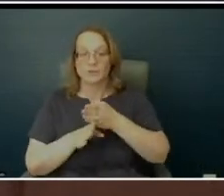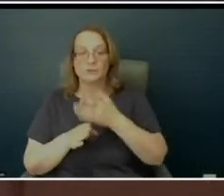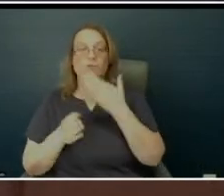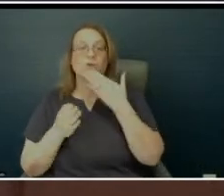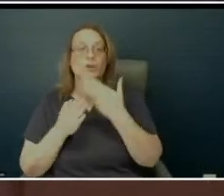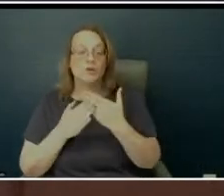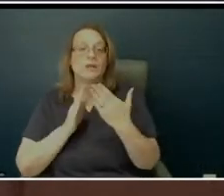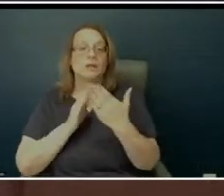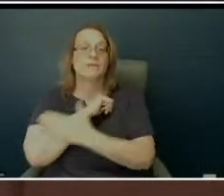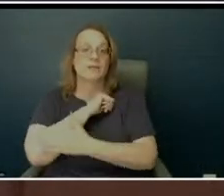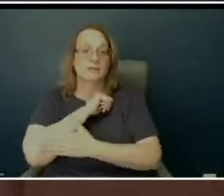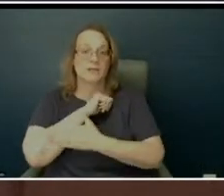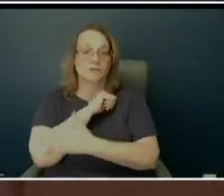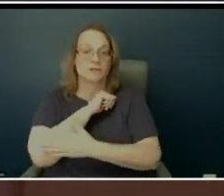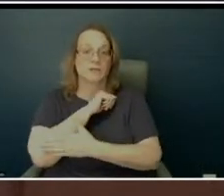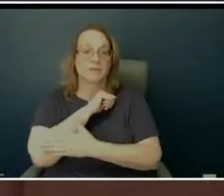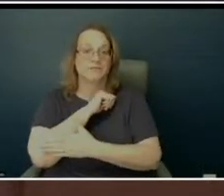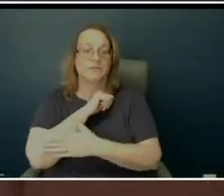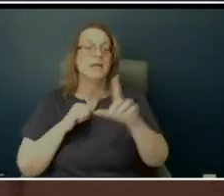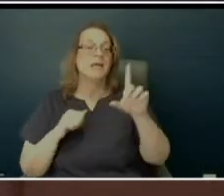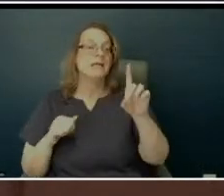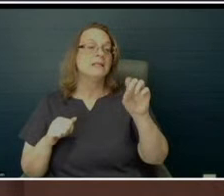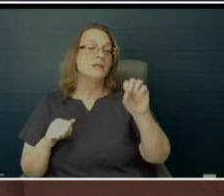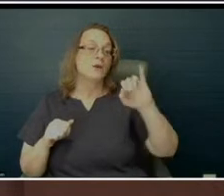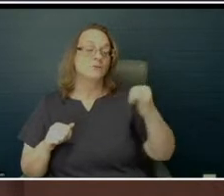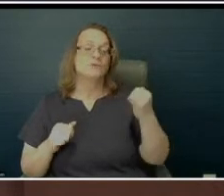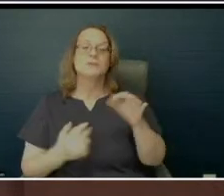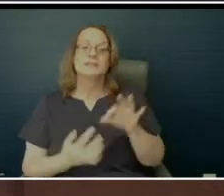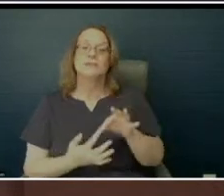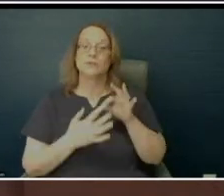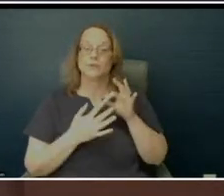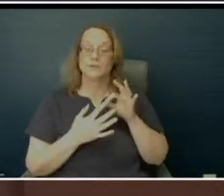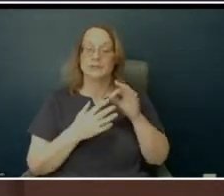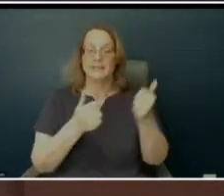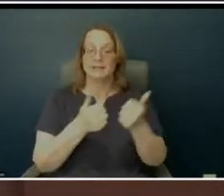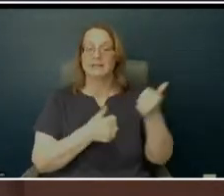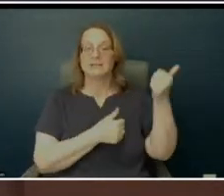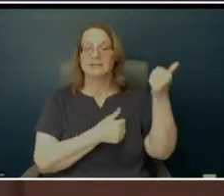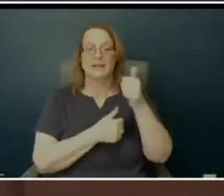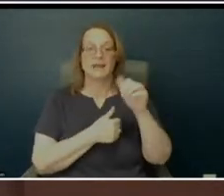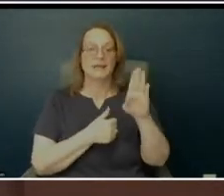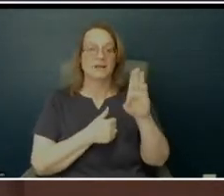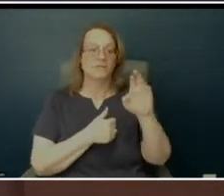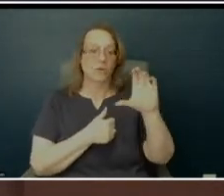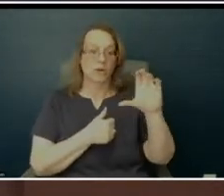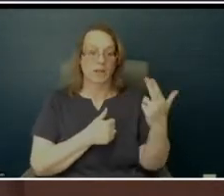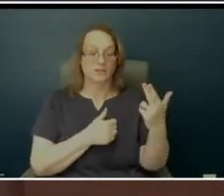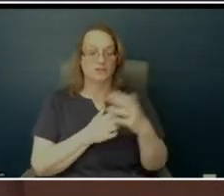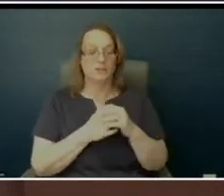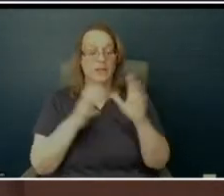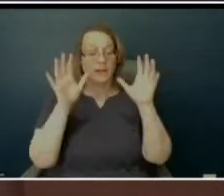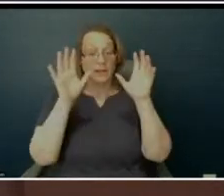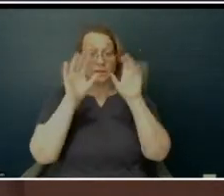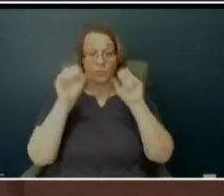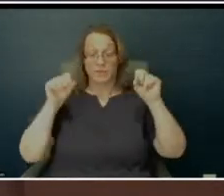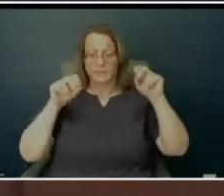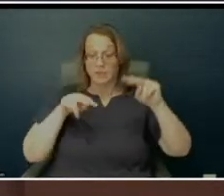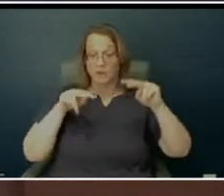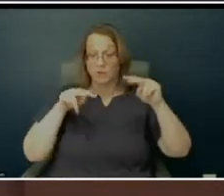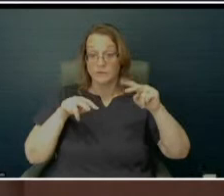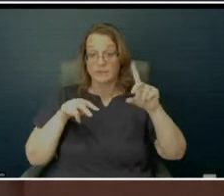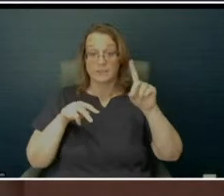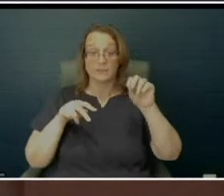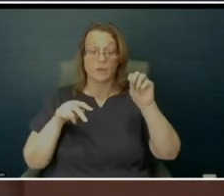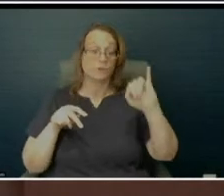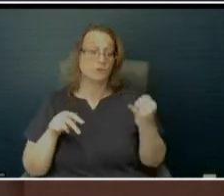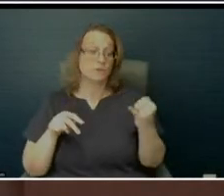of Justice is unique in the executive branch. The president oversees the Department of Justice, yet the president's personal or